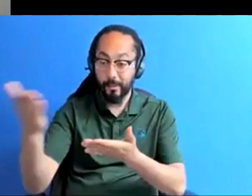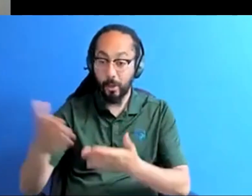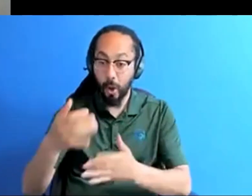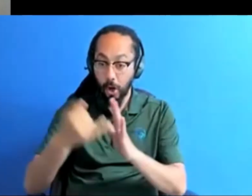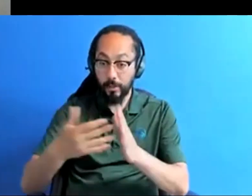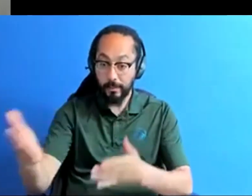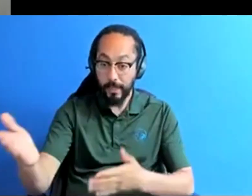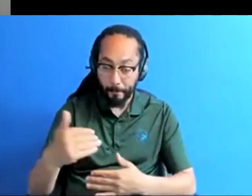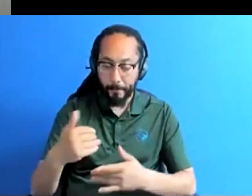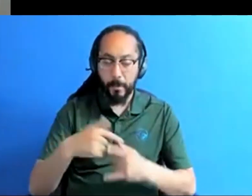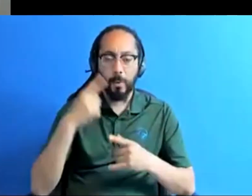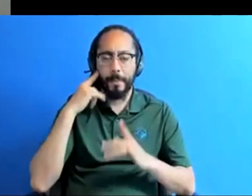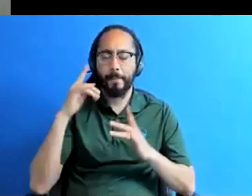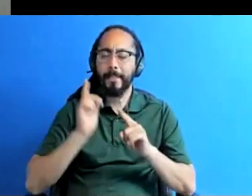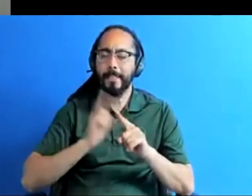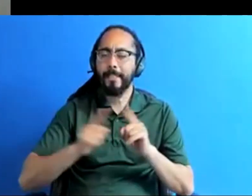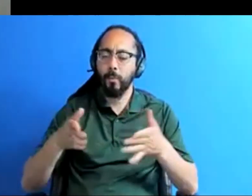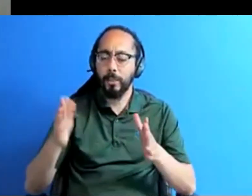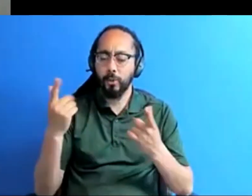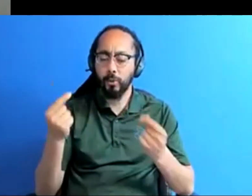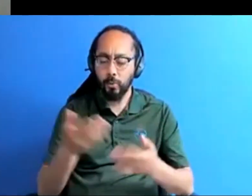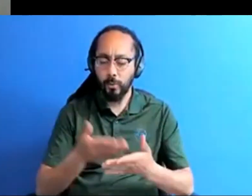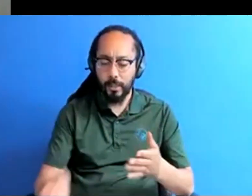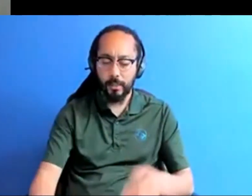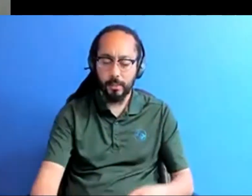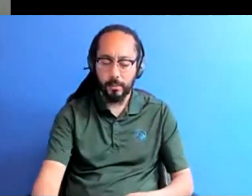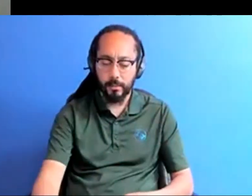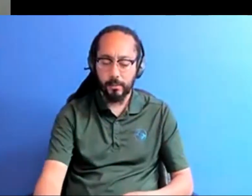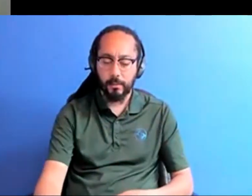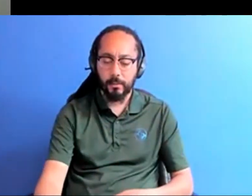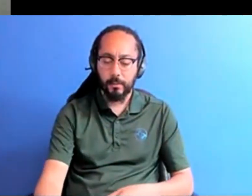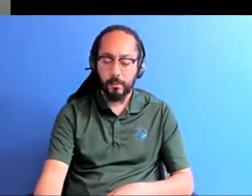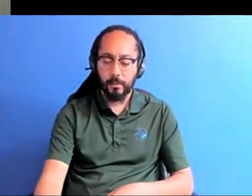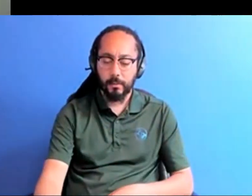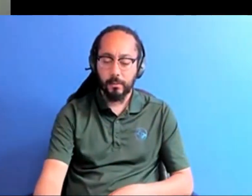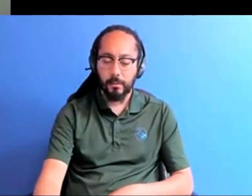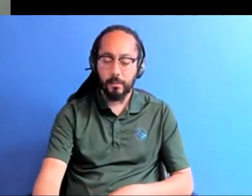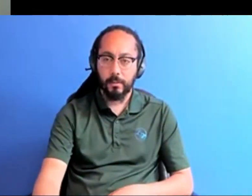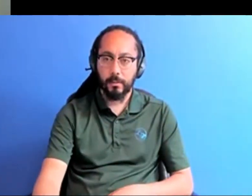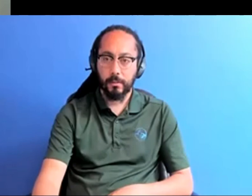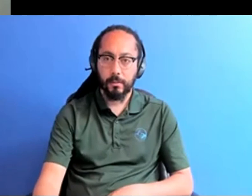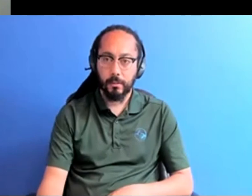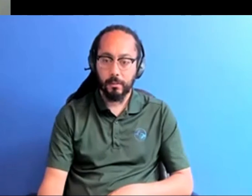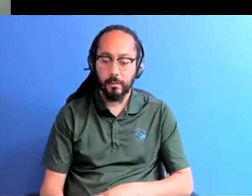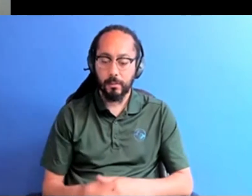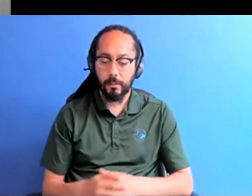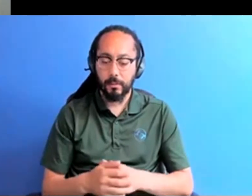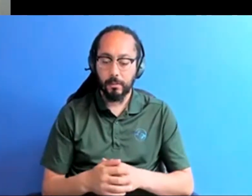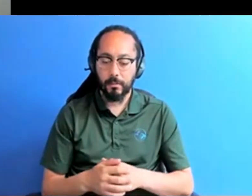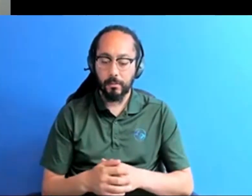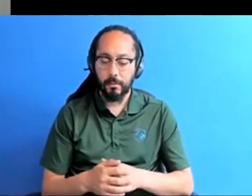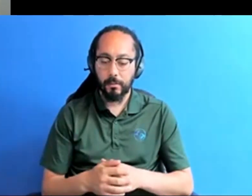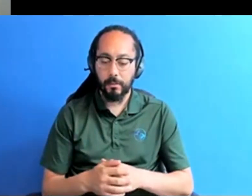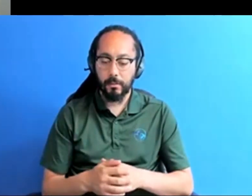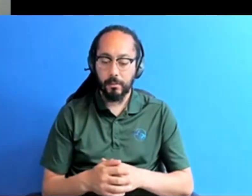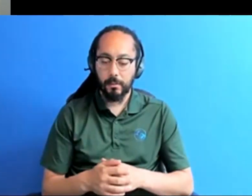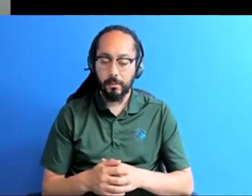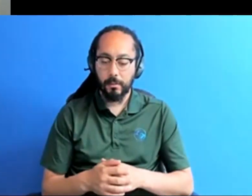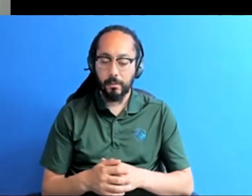if somebody isn't able to use a